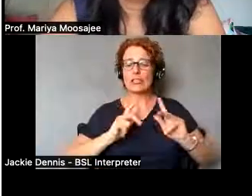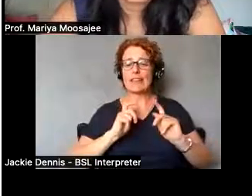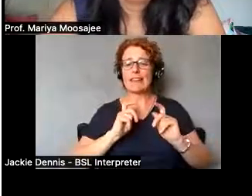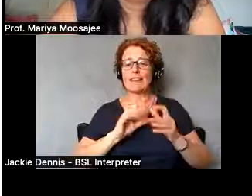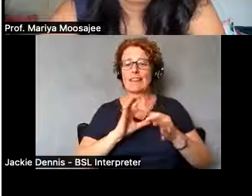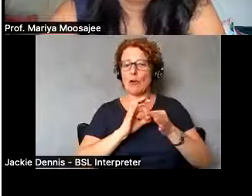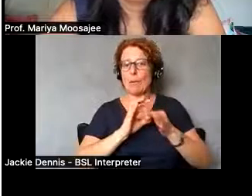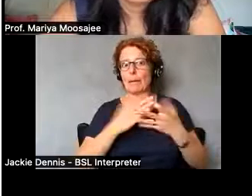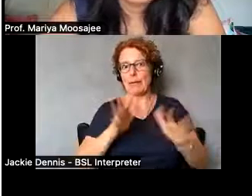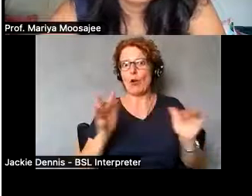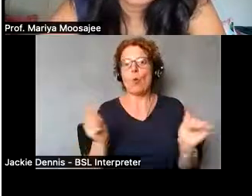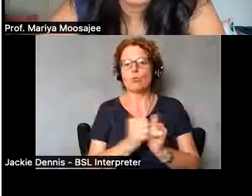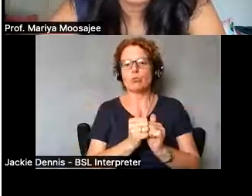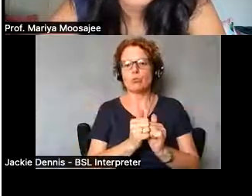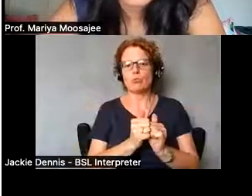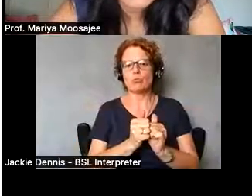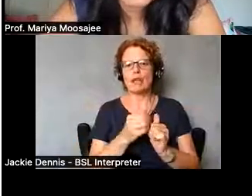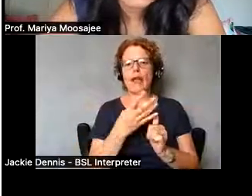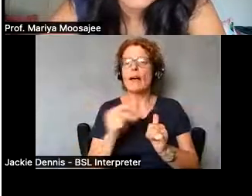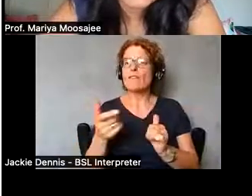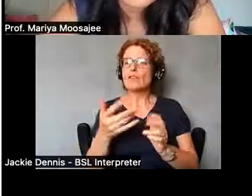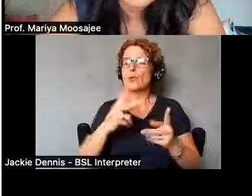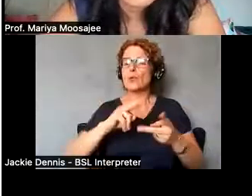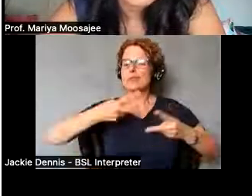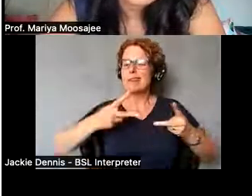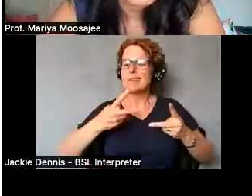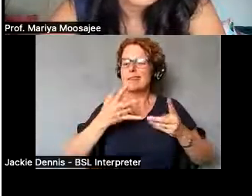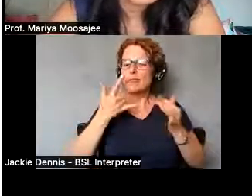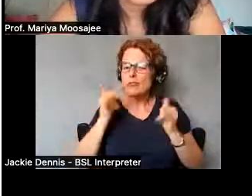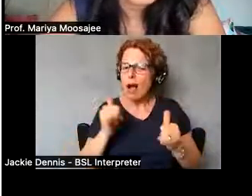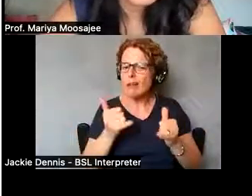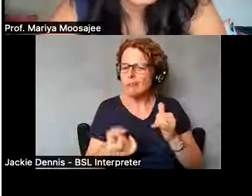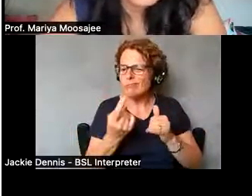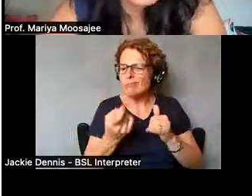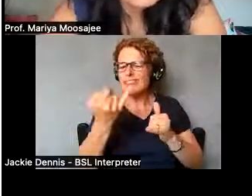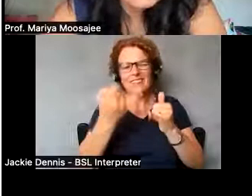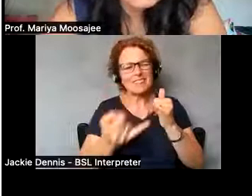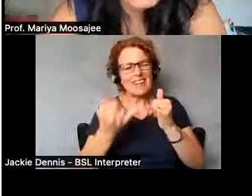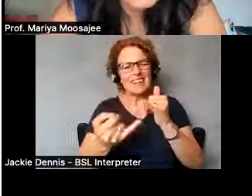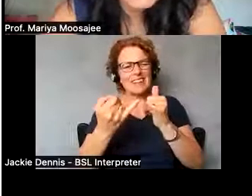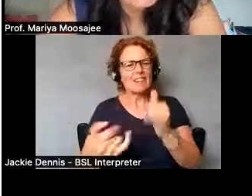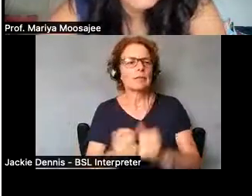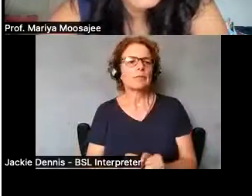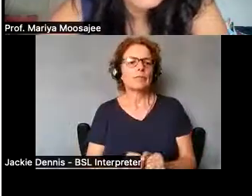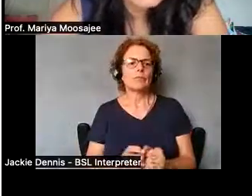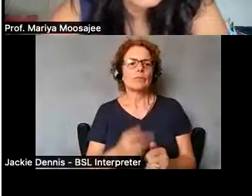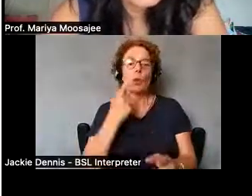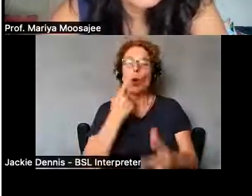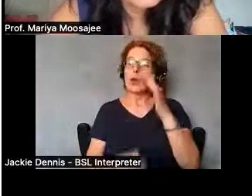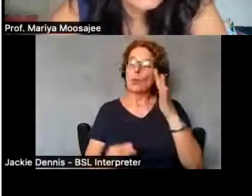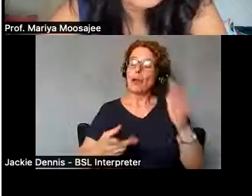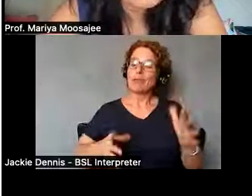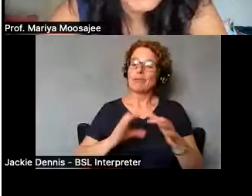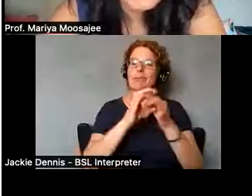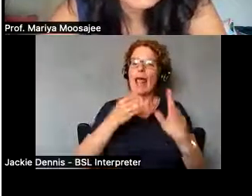Since then, there have been a few failed gene therapy trials. The only one specifically for Ushers